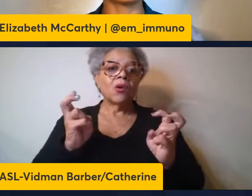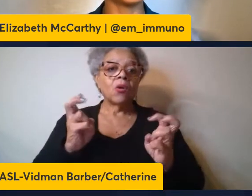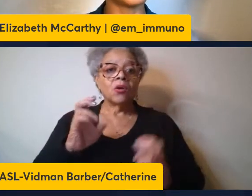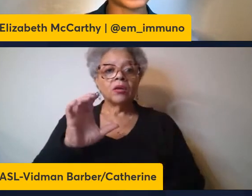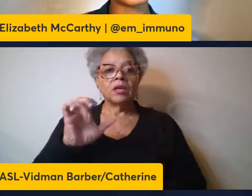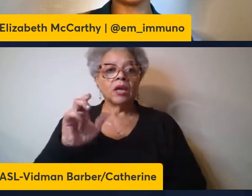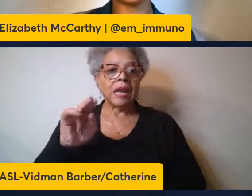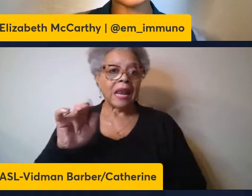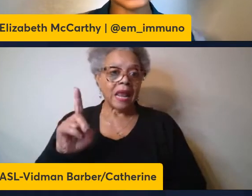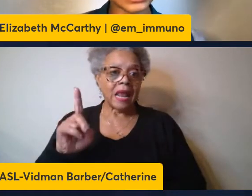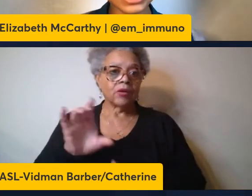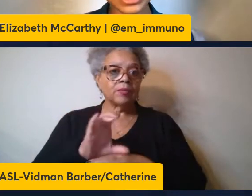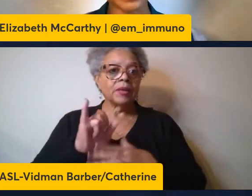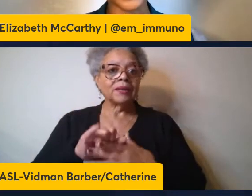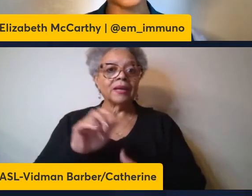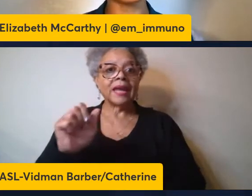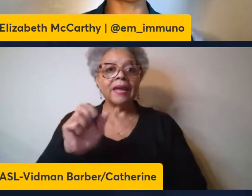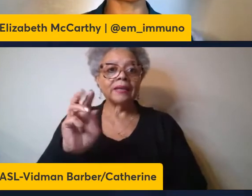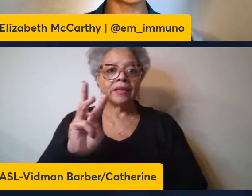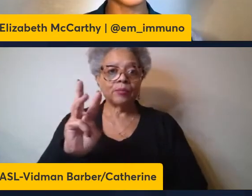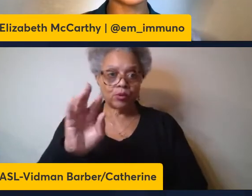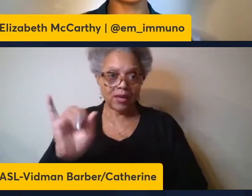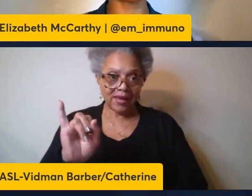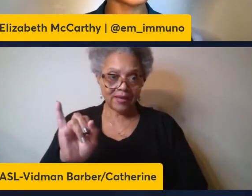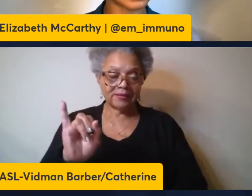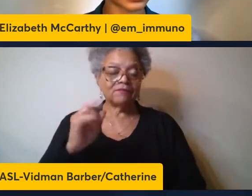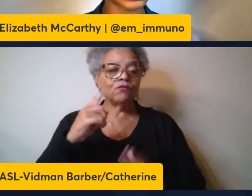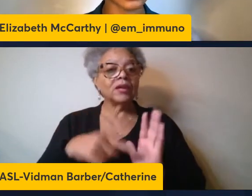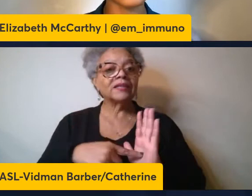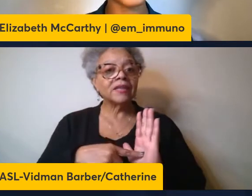thinking about, AWS as an example, where